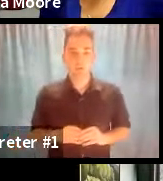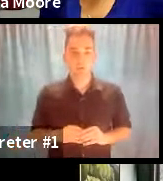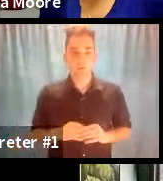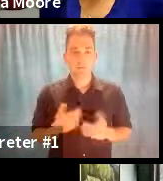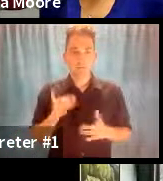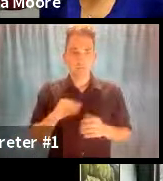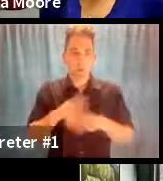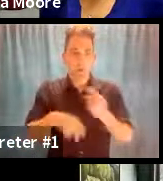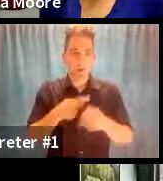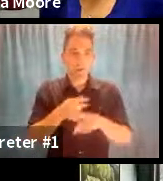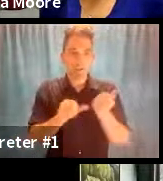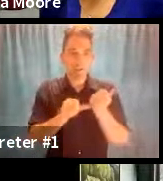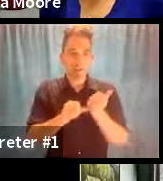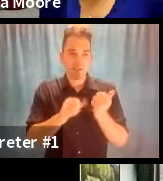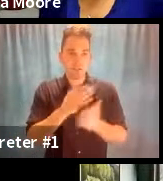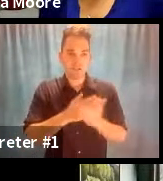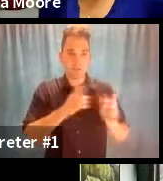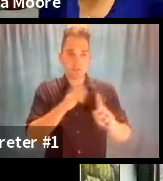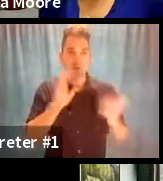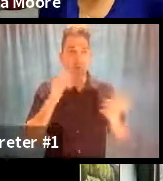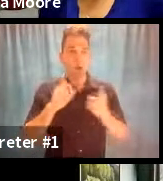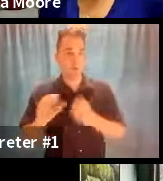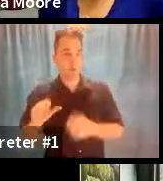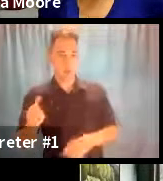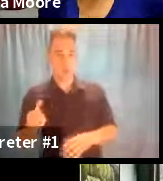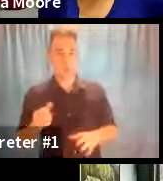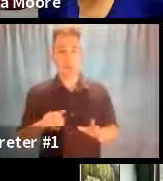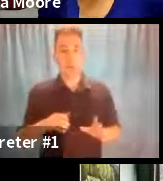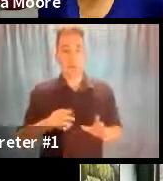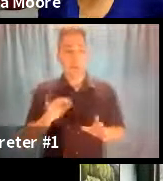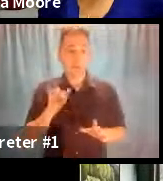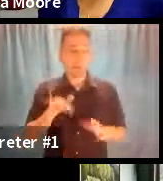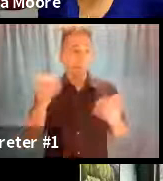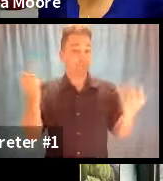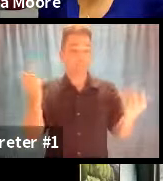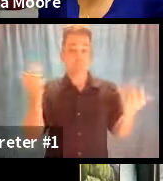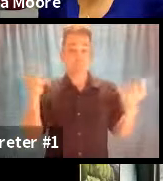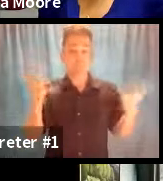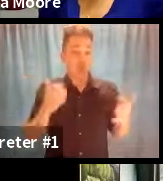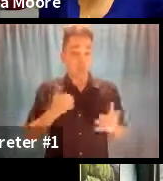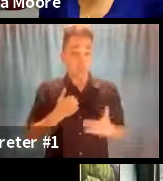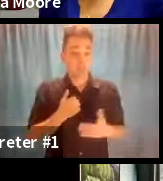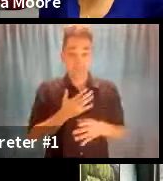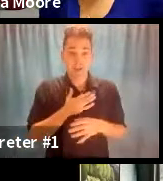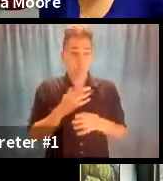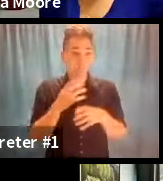assistance as some folks may be. And that's all I got. Thank you for your time. Thanks.